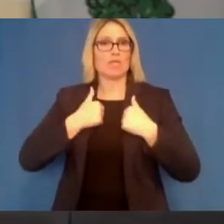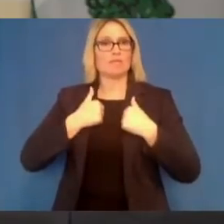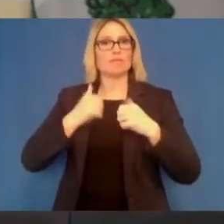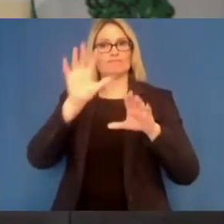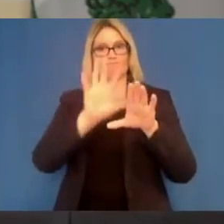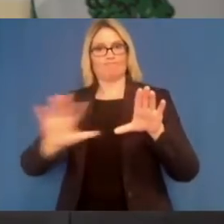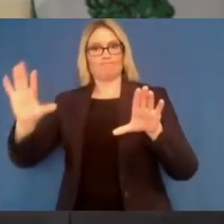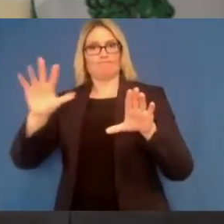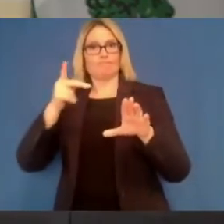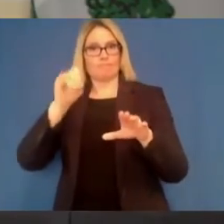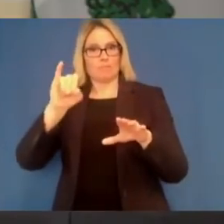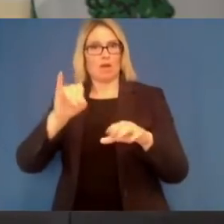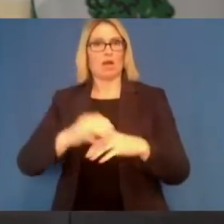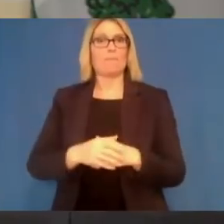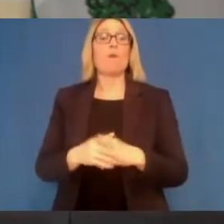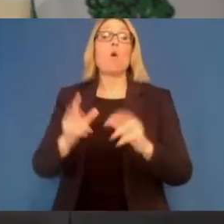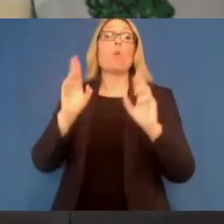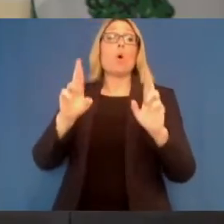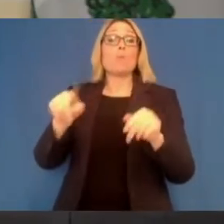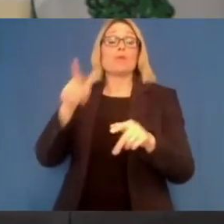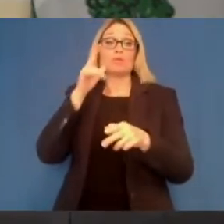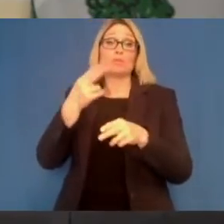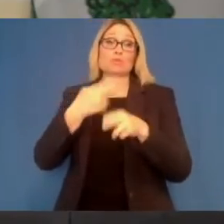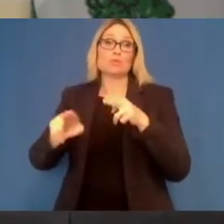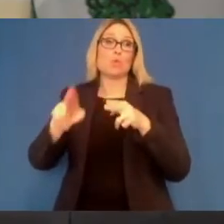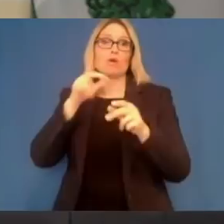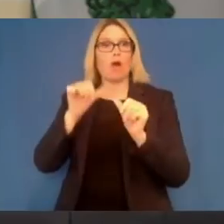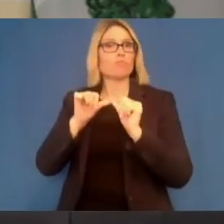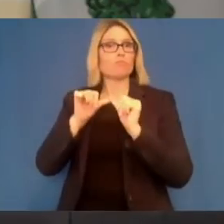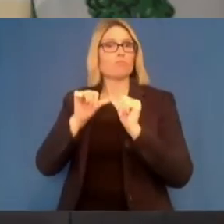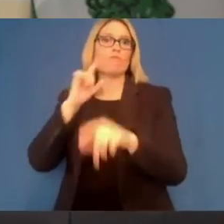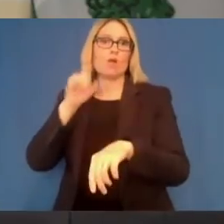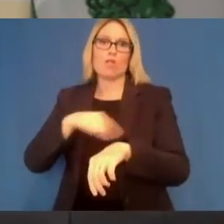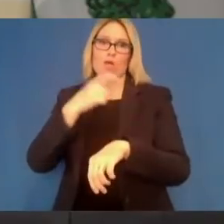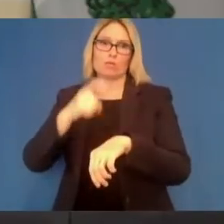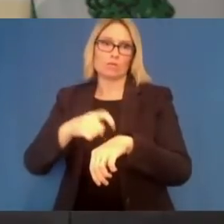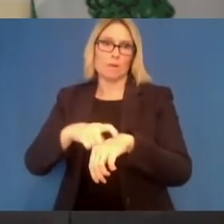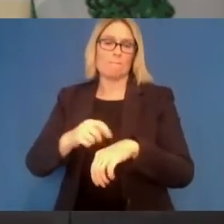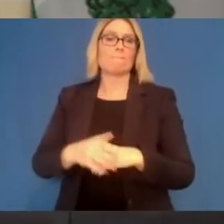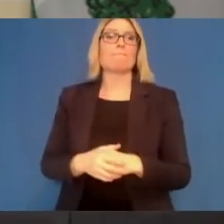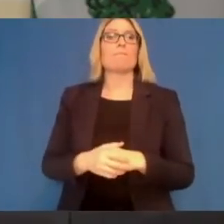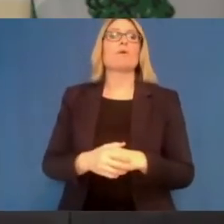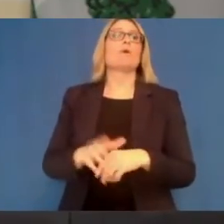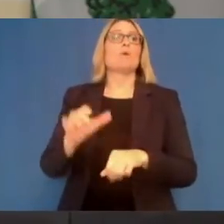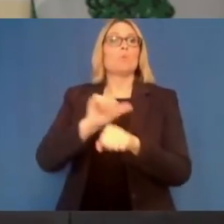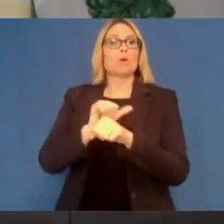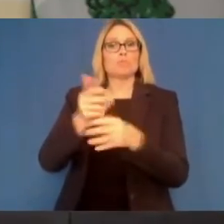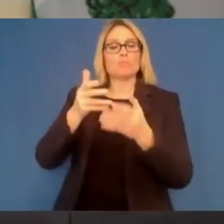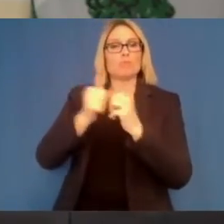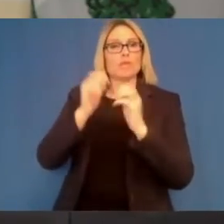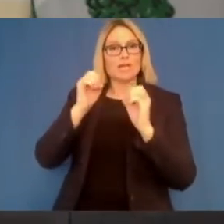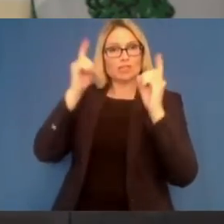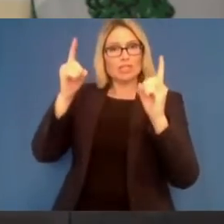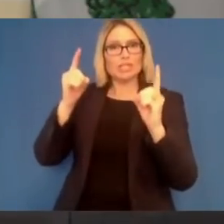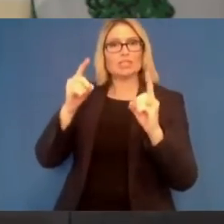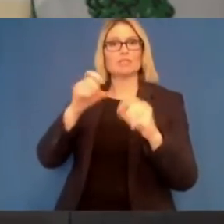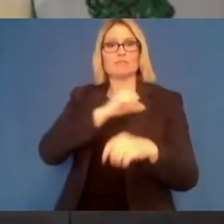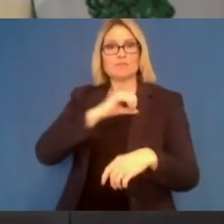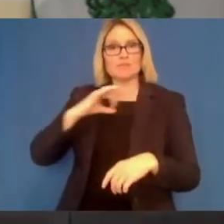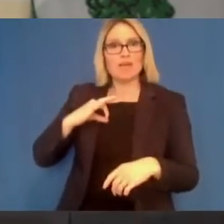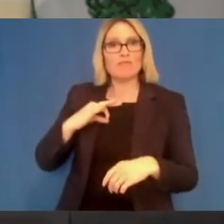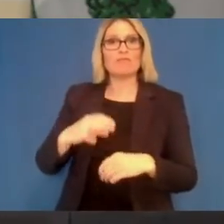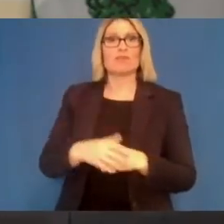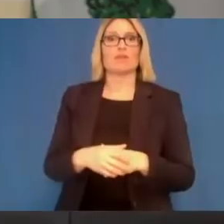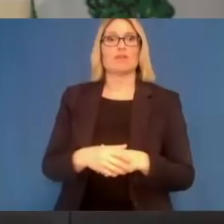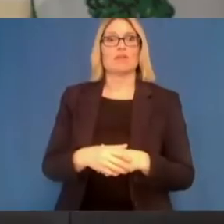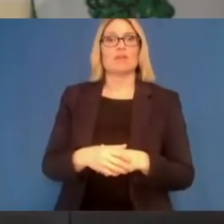hope will be a short period of time. I mean, we've been working with education staff, Minister Jameson and her staff, to be prepared for the